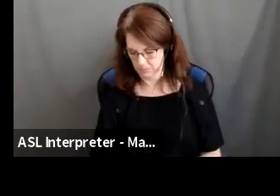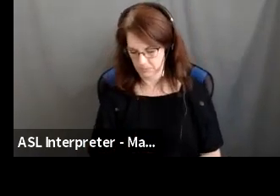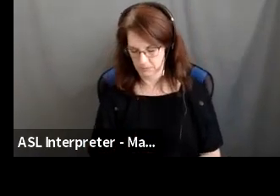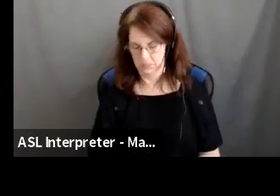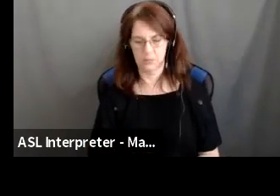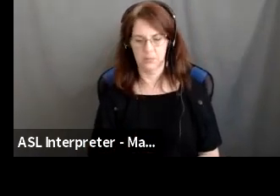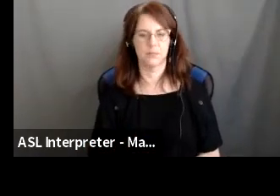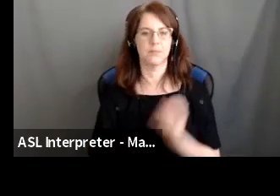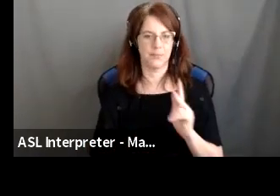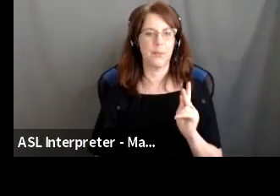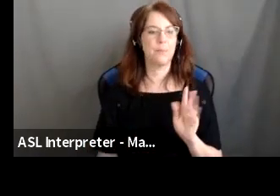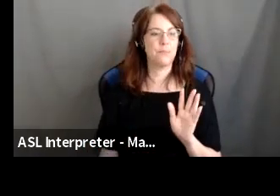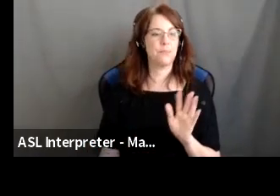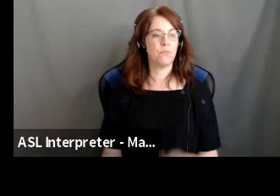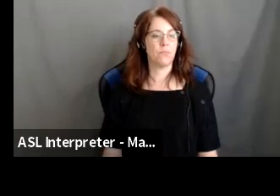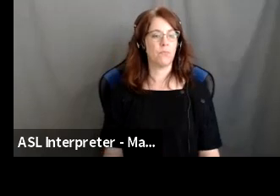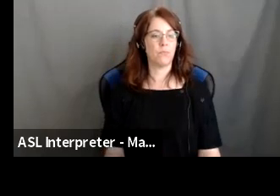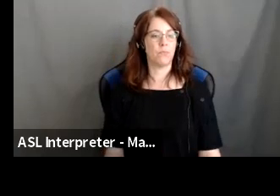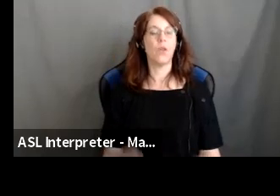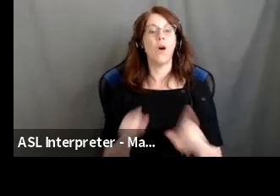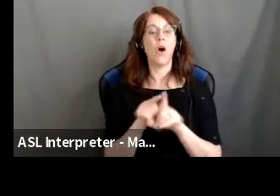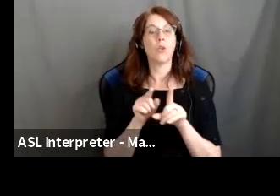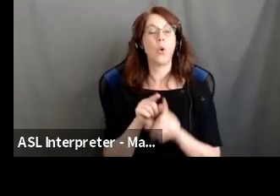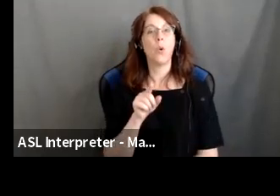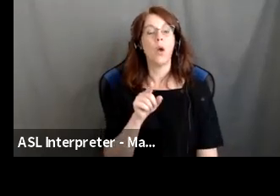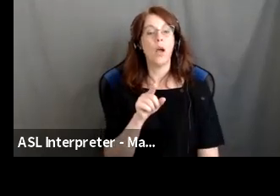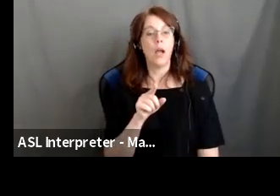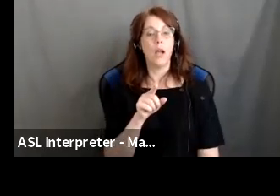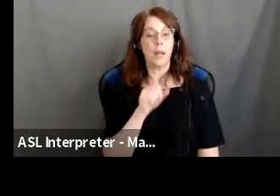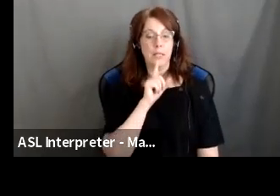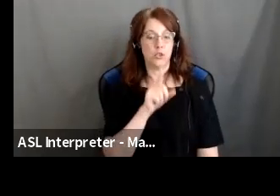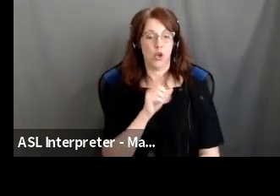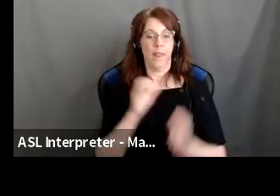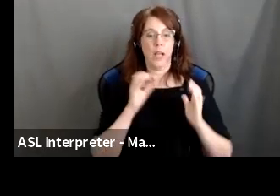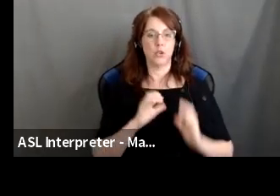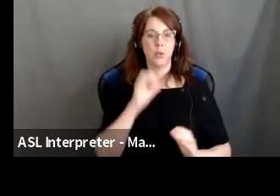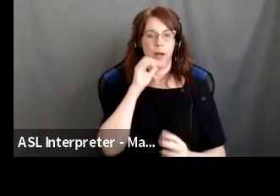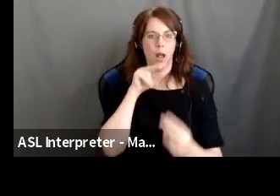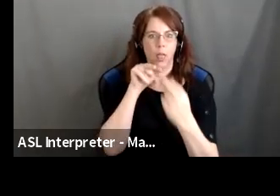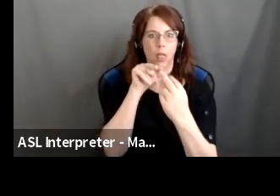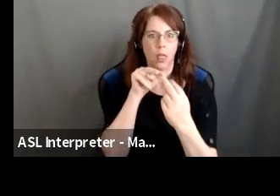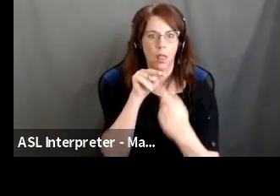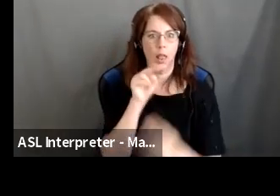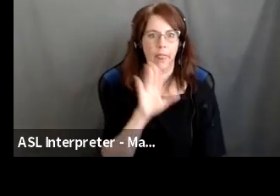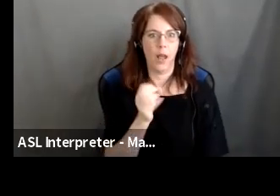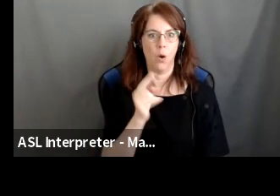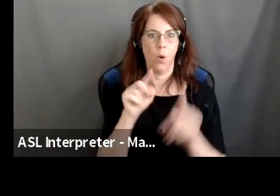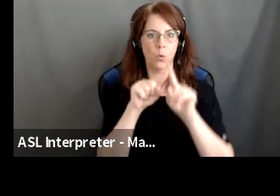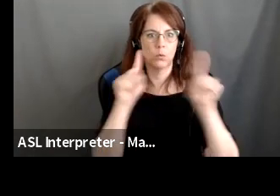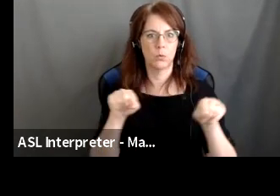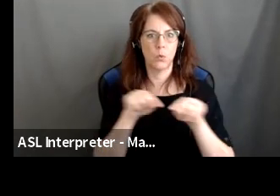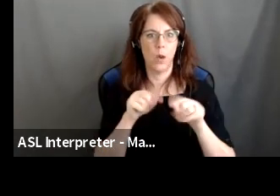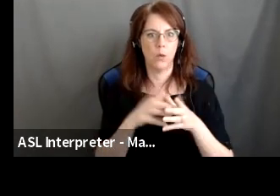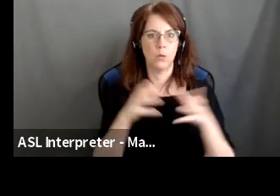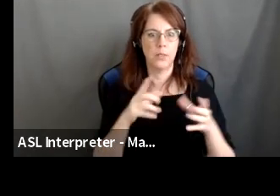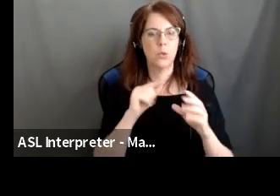Okay. So also you want to make sure that the consumers aren't staring at their own individual squares too much, so they